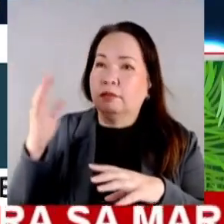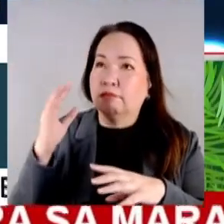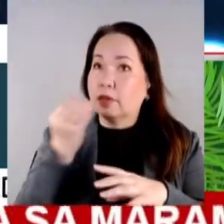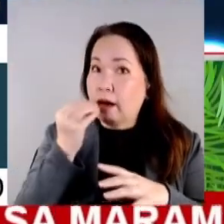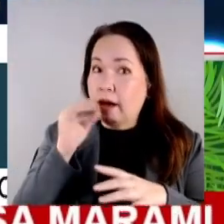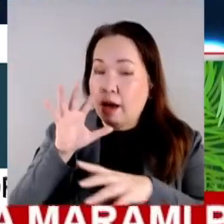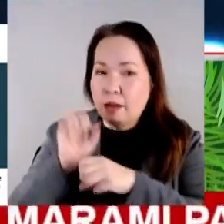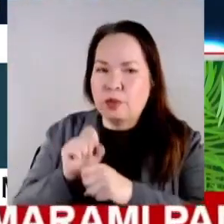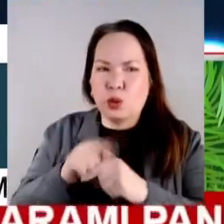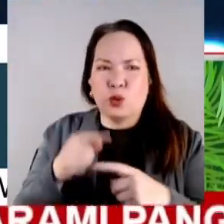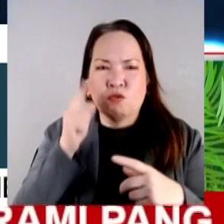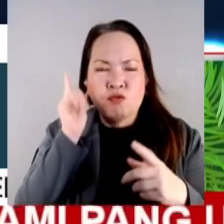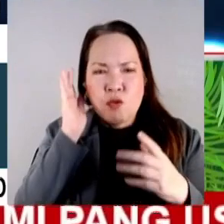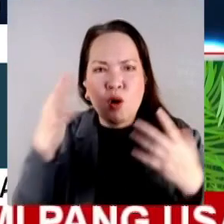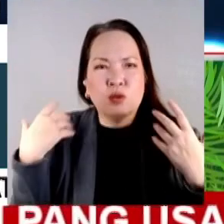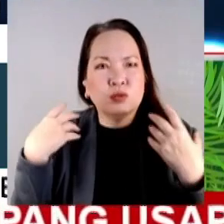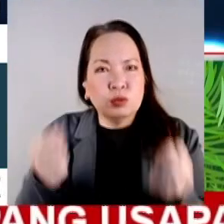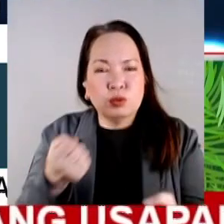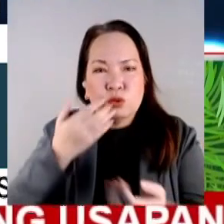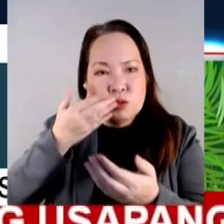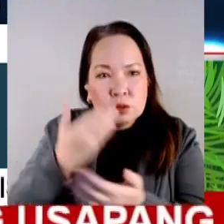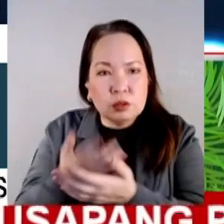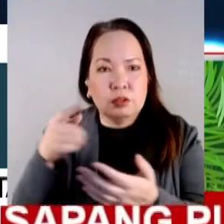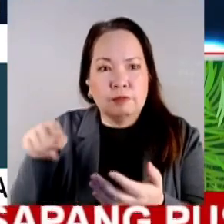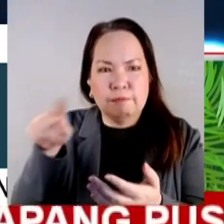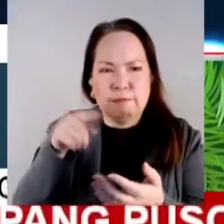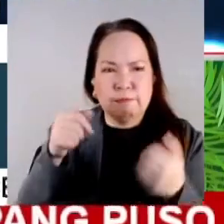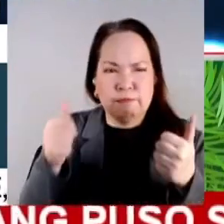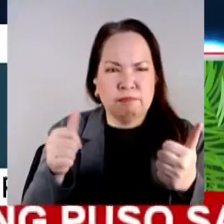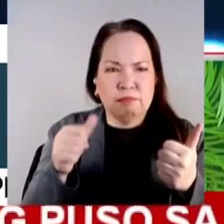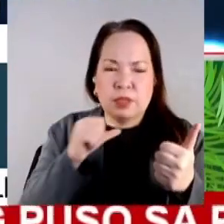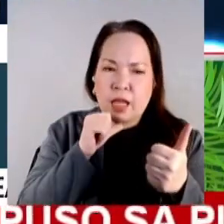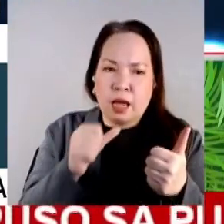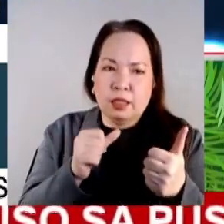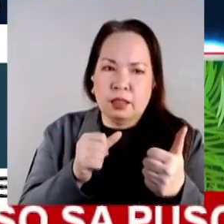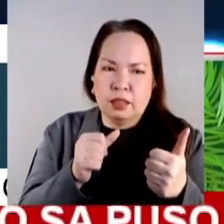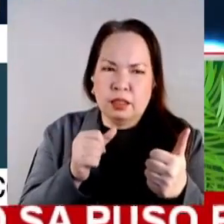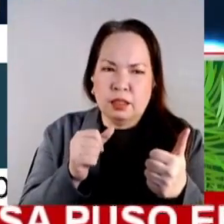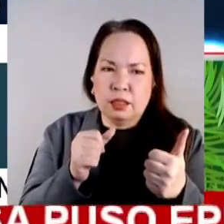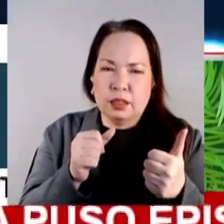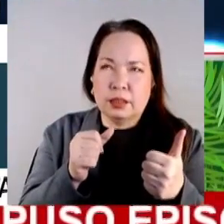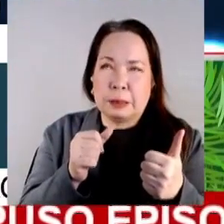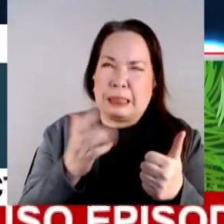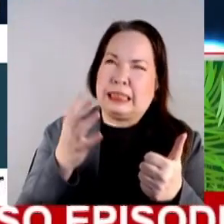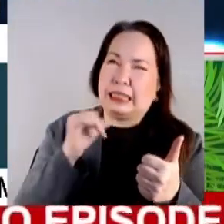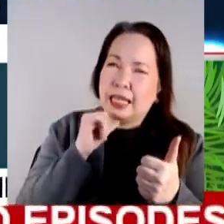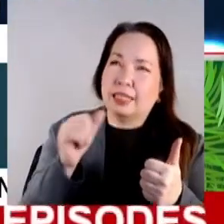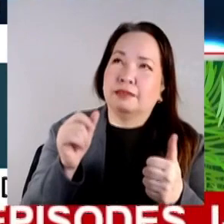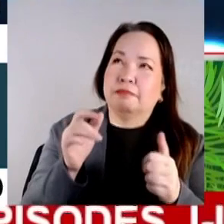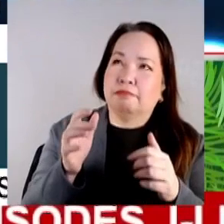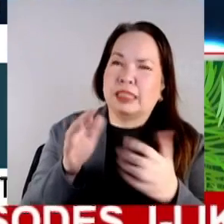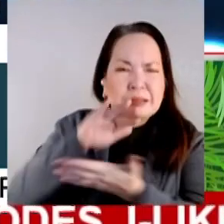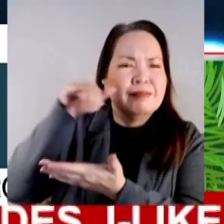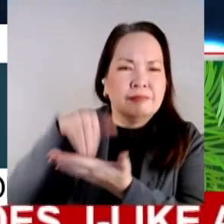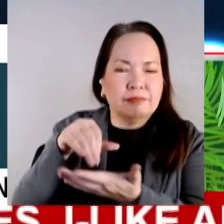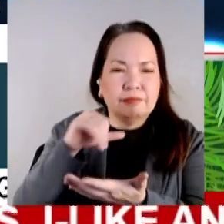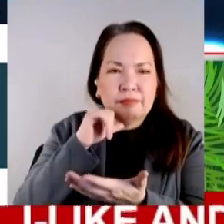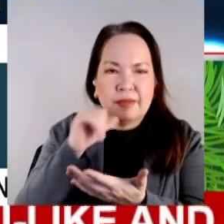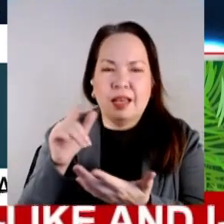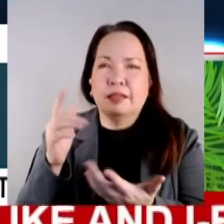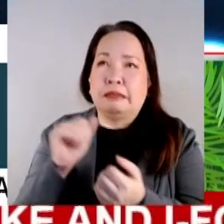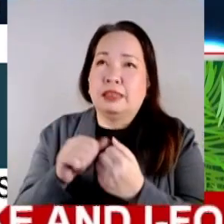healthy diet? Pero it isn't unhealthy, Pero isn't less flavorful